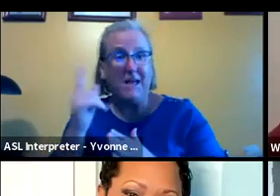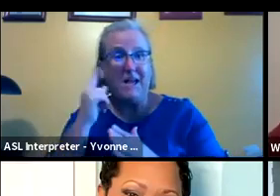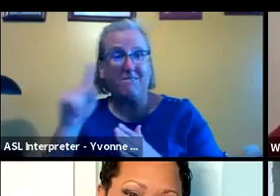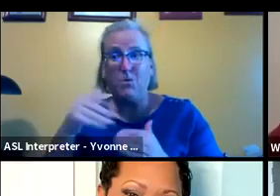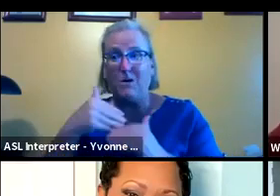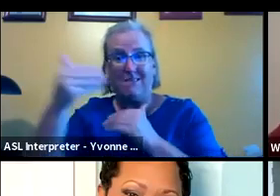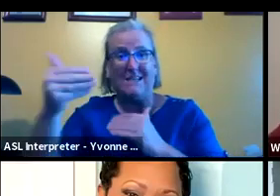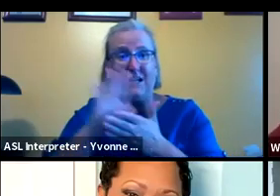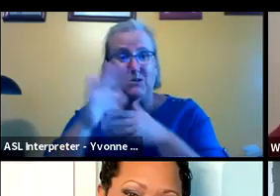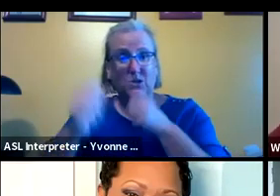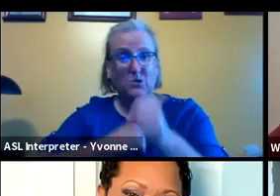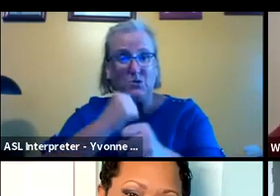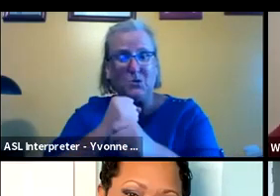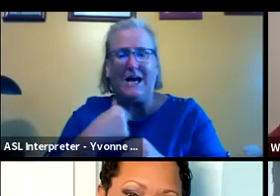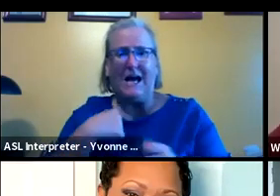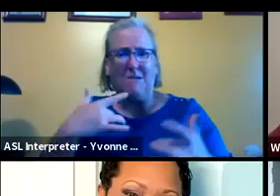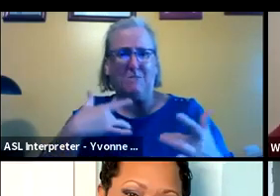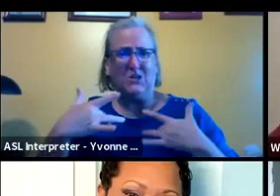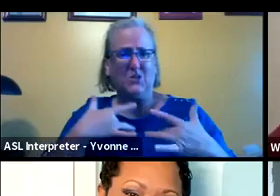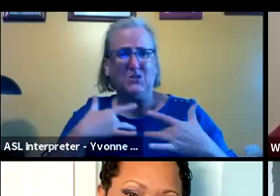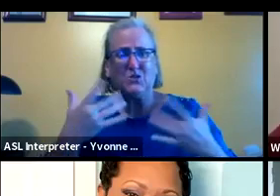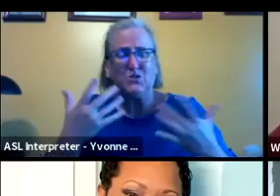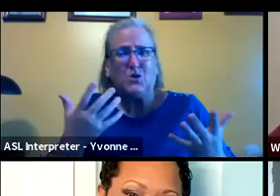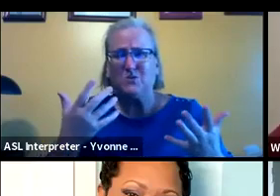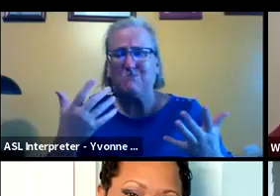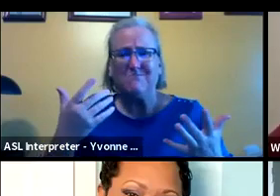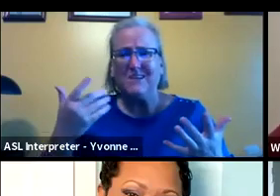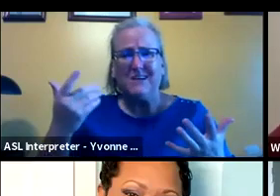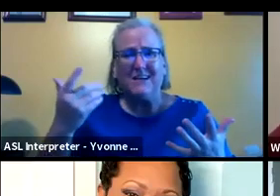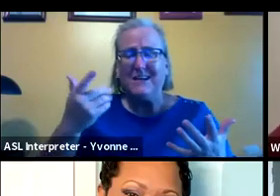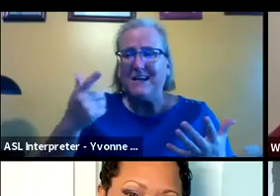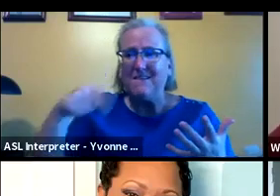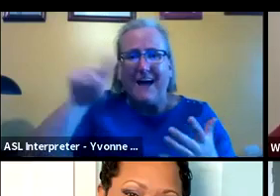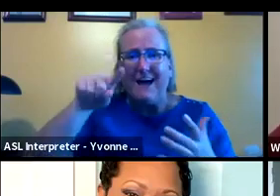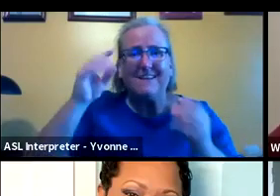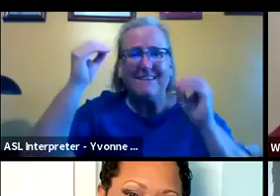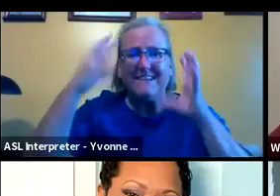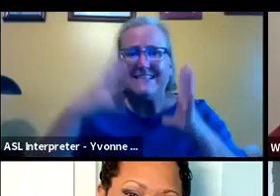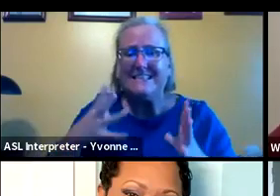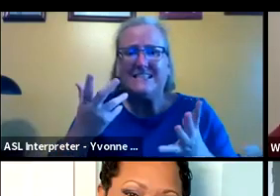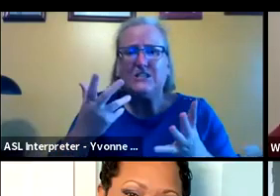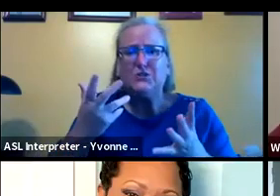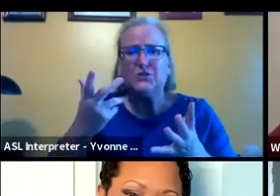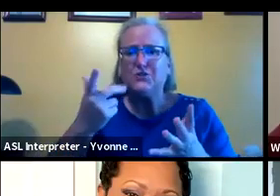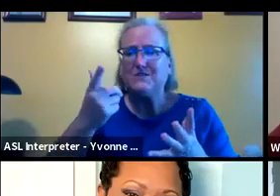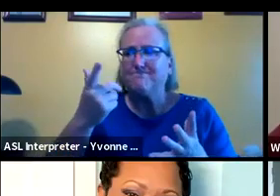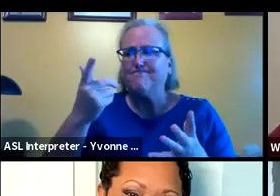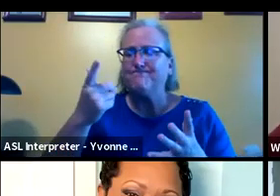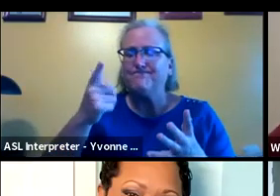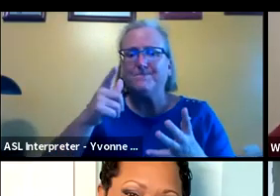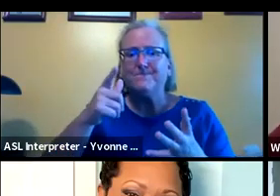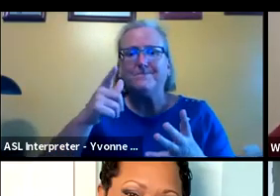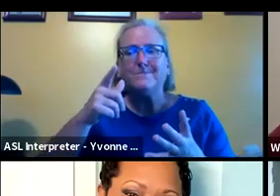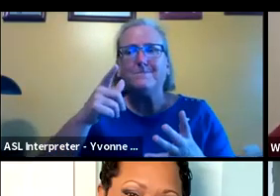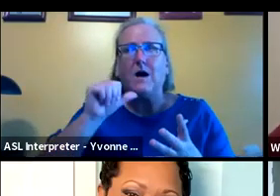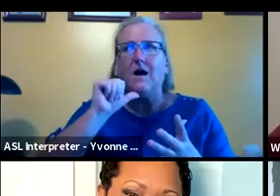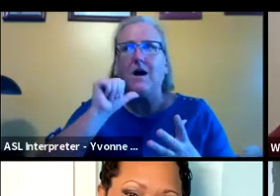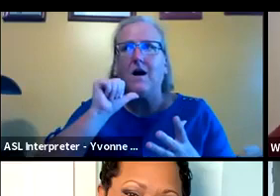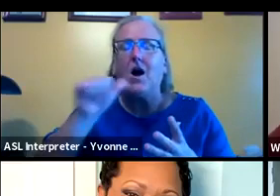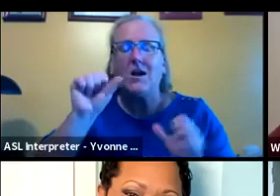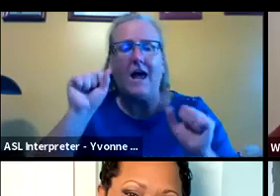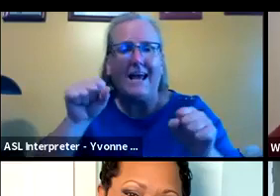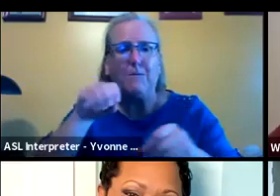am concerned that there seems to be a desire for teachers to deliver instruction from classrooms, even if students are doing remote